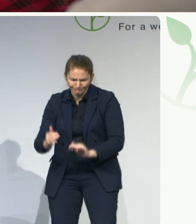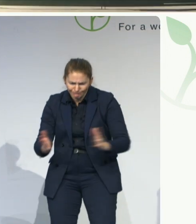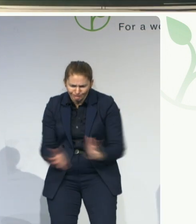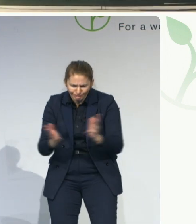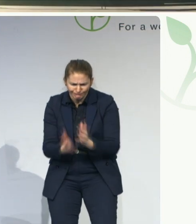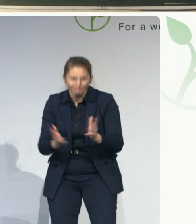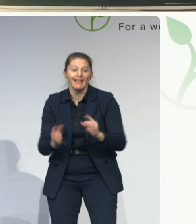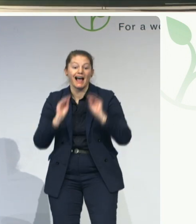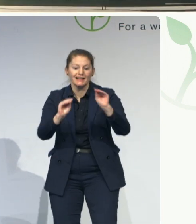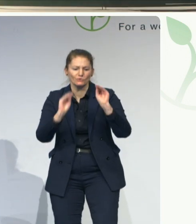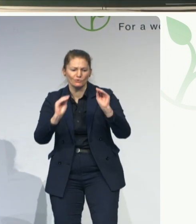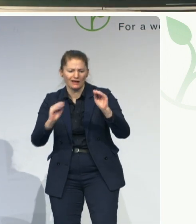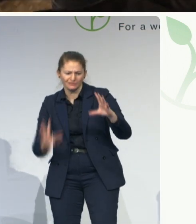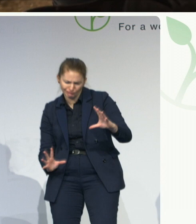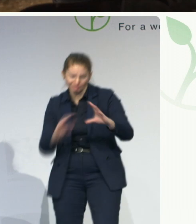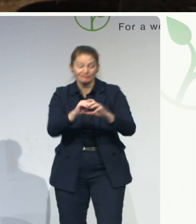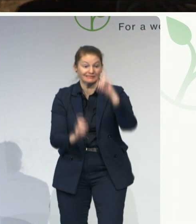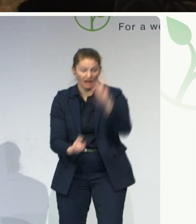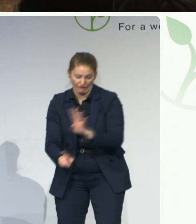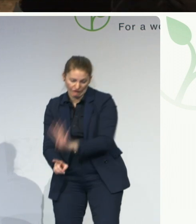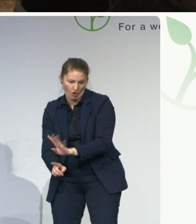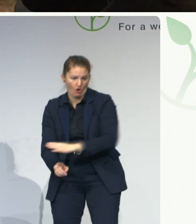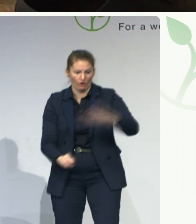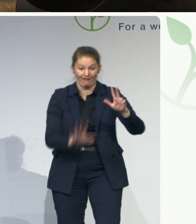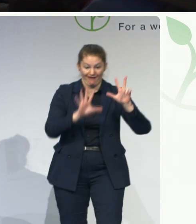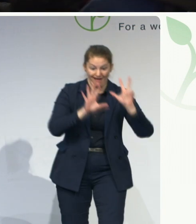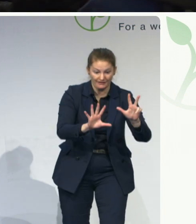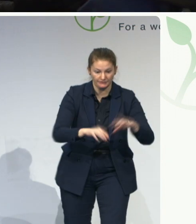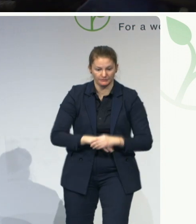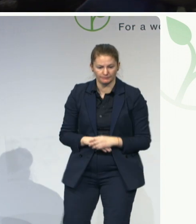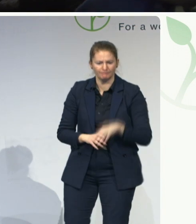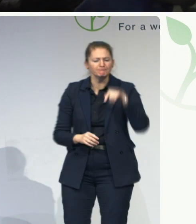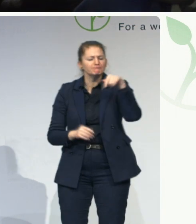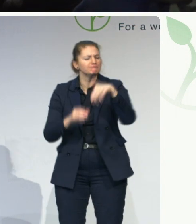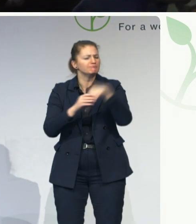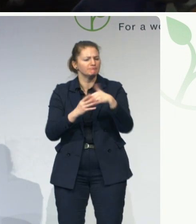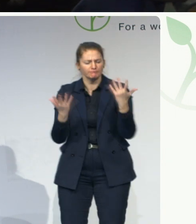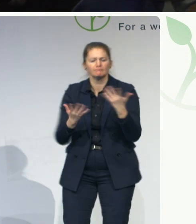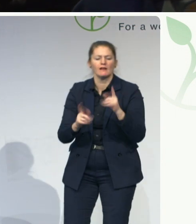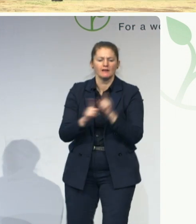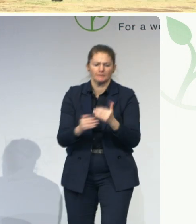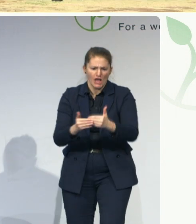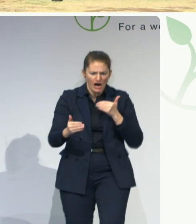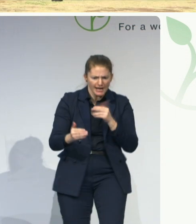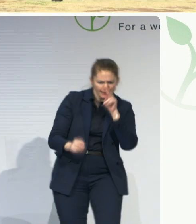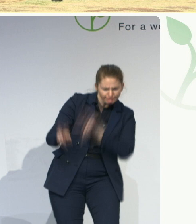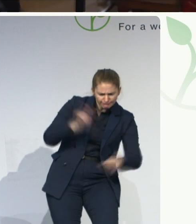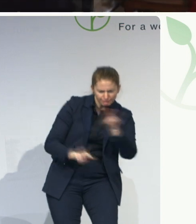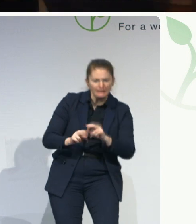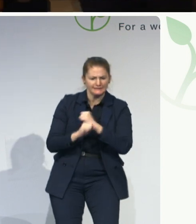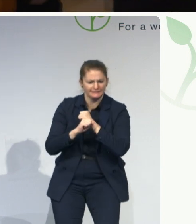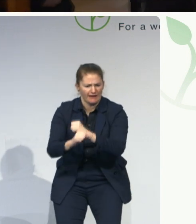to 8. Their approach includes early identification, child safeguarding, creating enabling